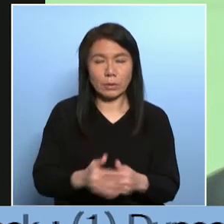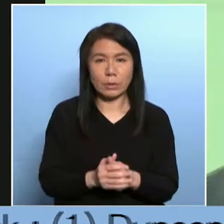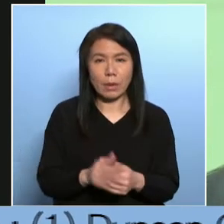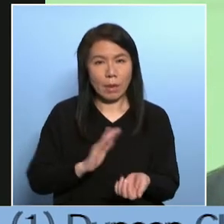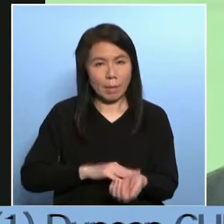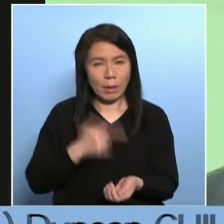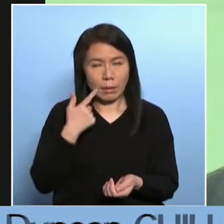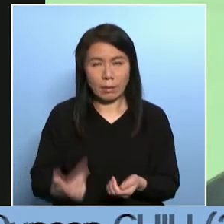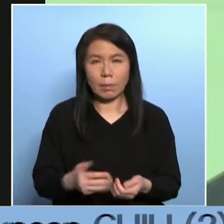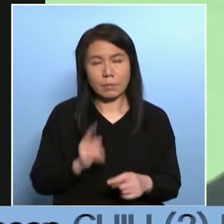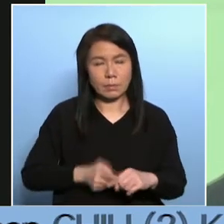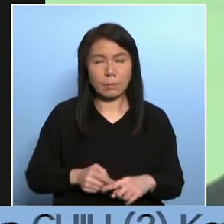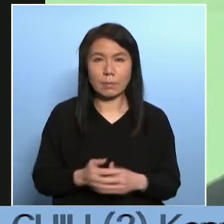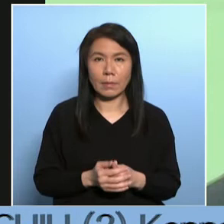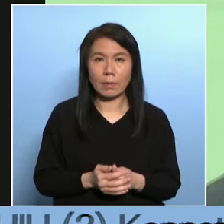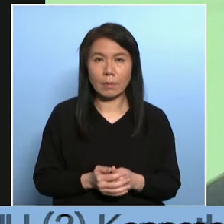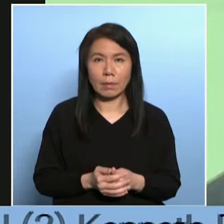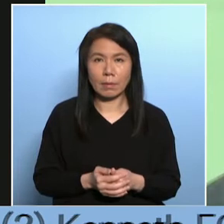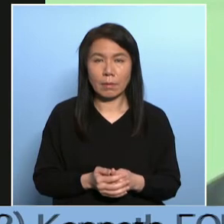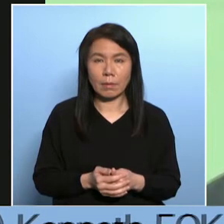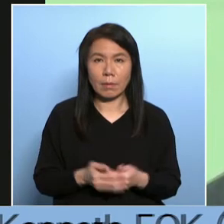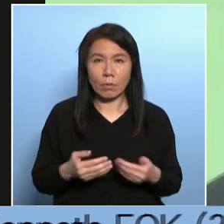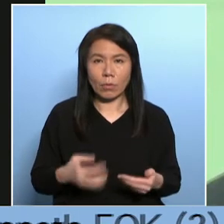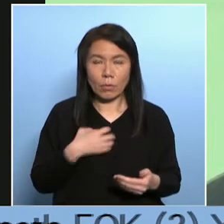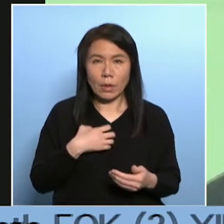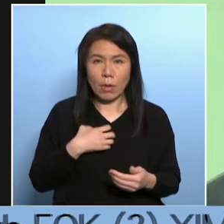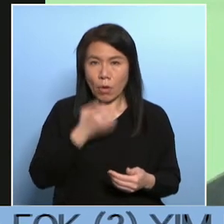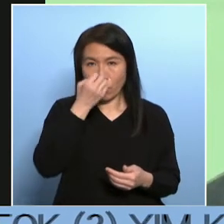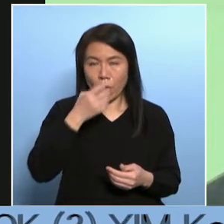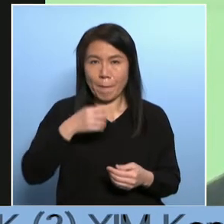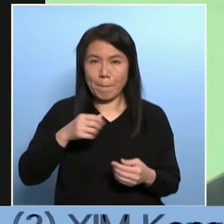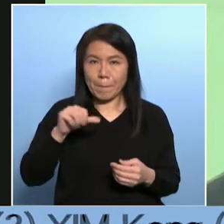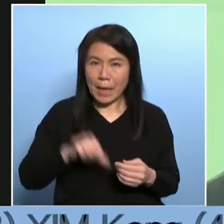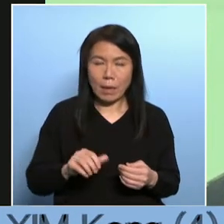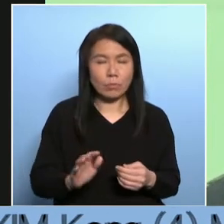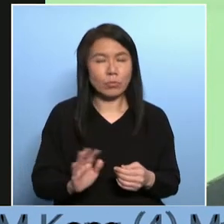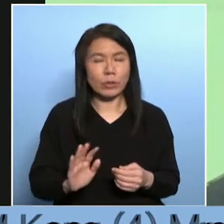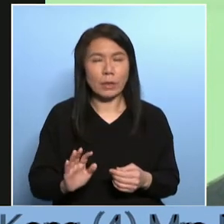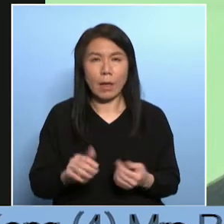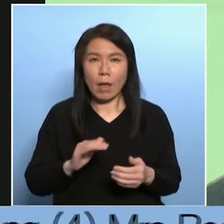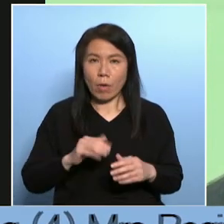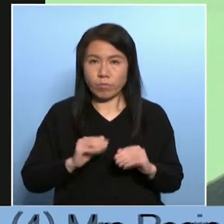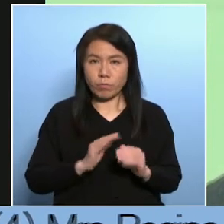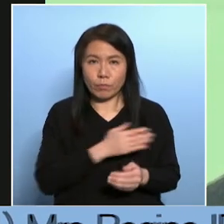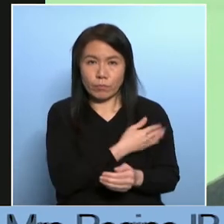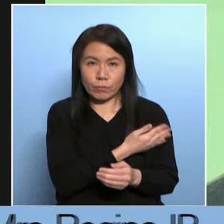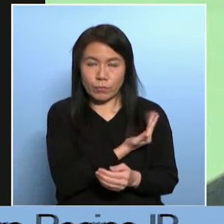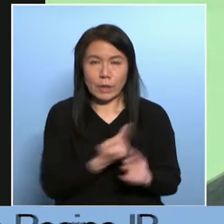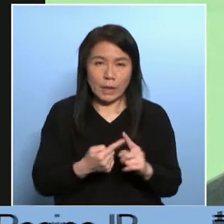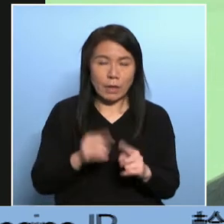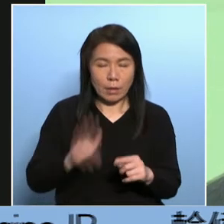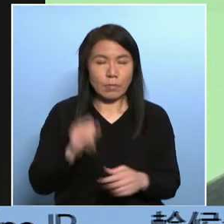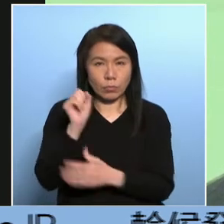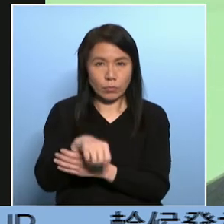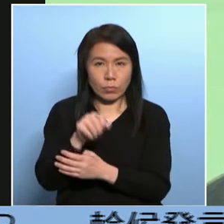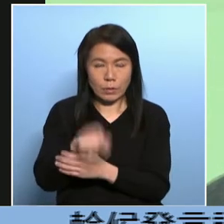are half of those healthcare professionals in private practice. They can also help. Well, Hong Kong's healthcare professionals will be very dedicated, and they